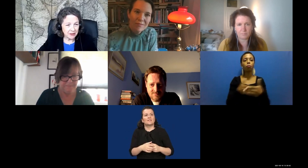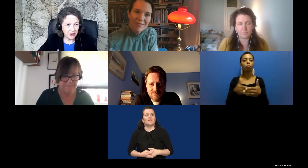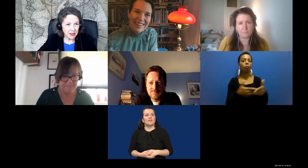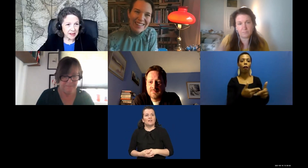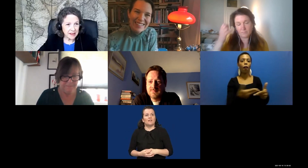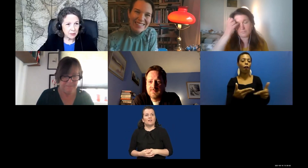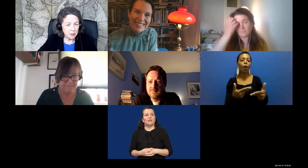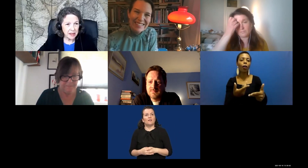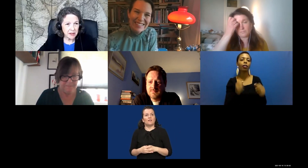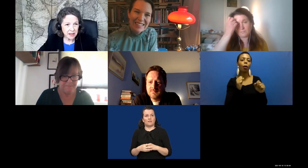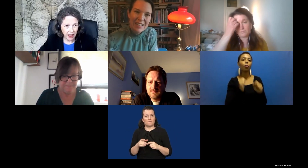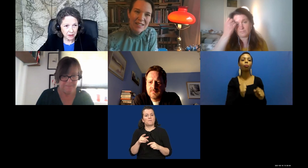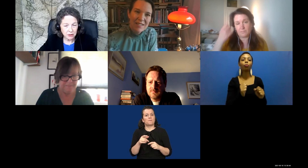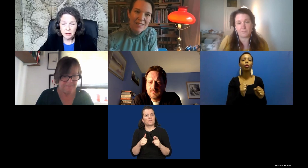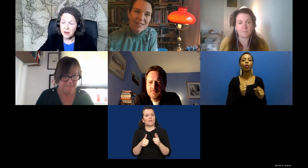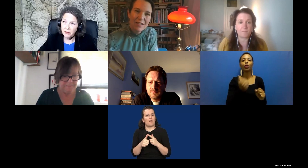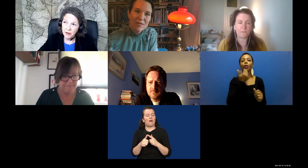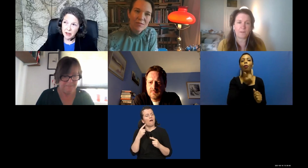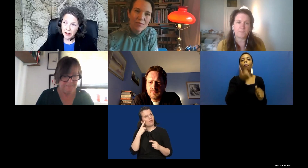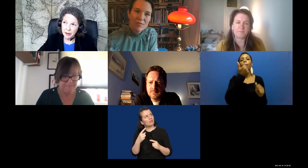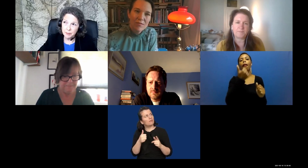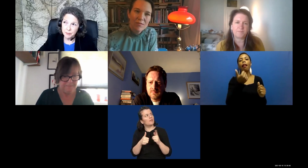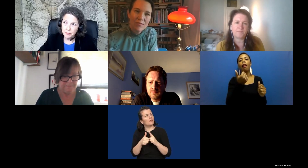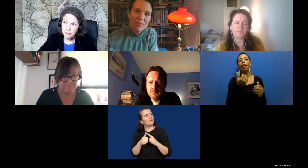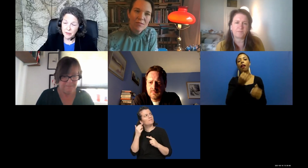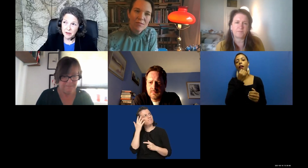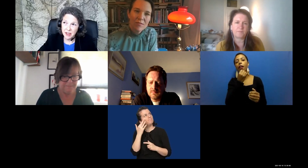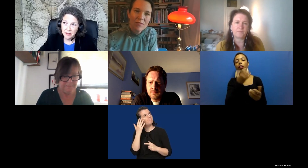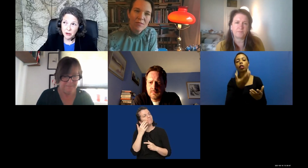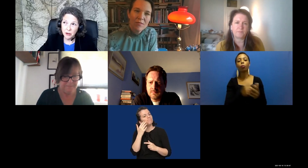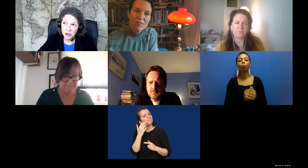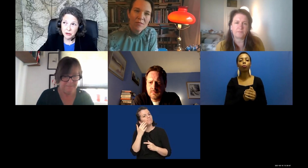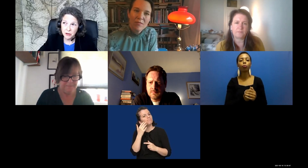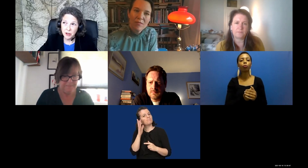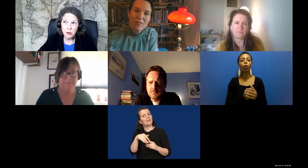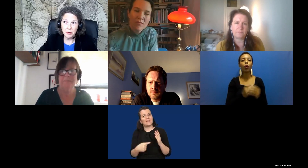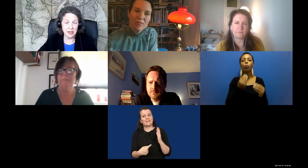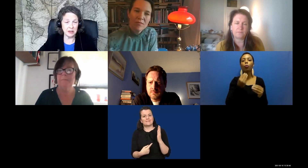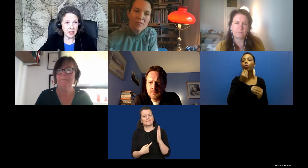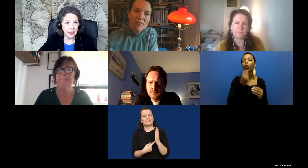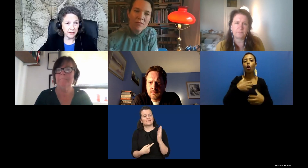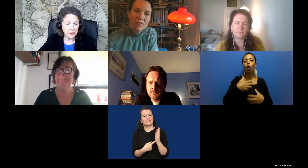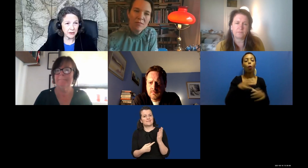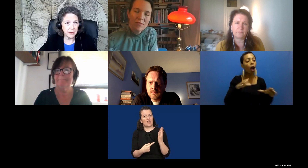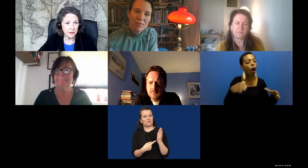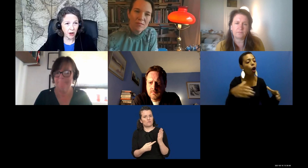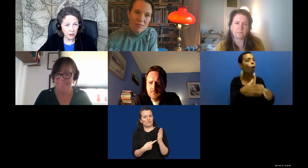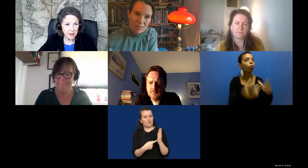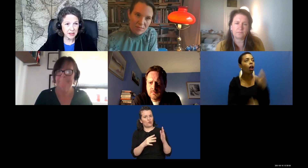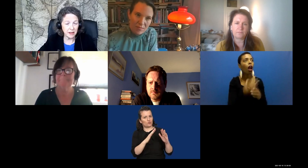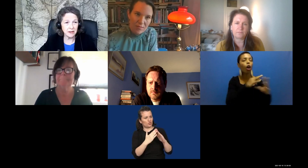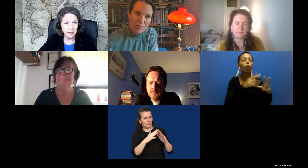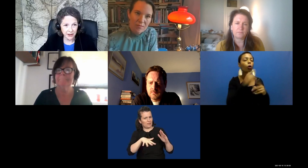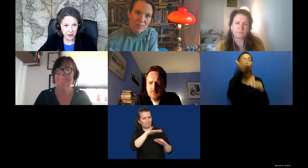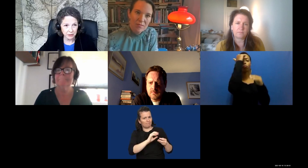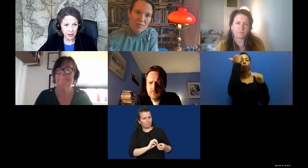medical advances, it would be to tackle the technological community, really, that the current